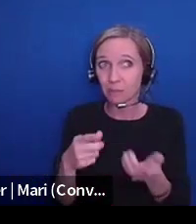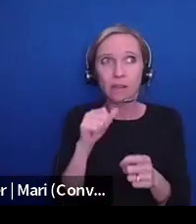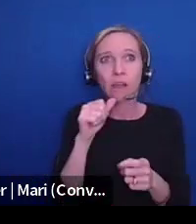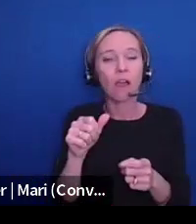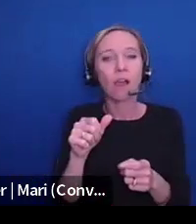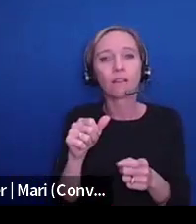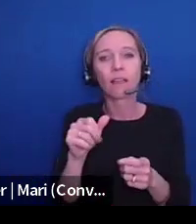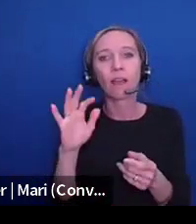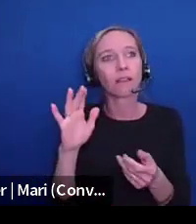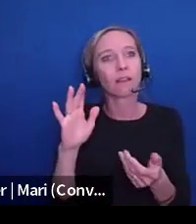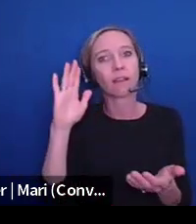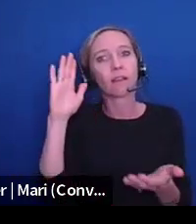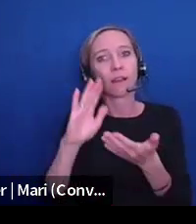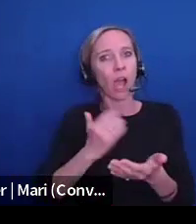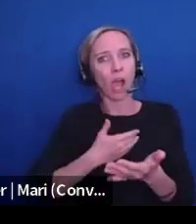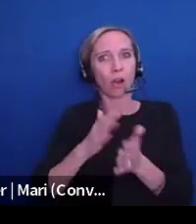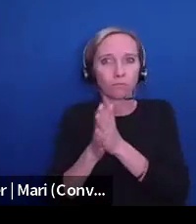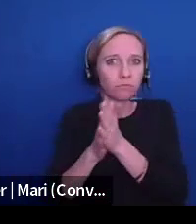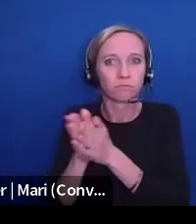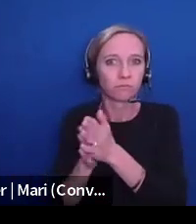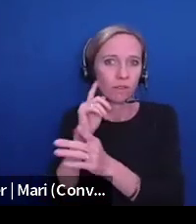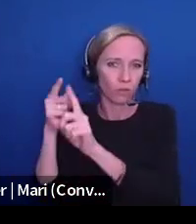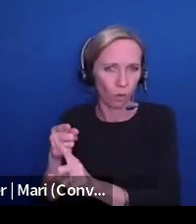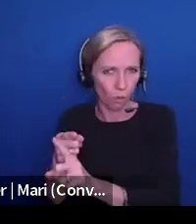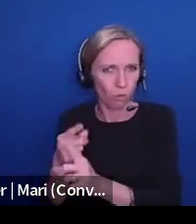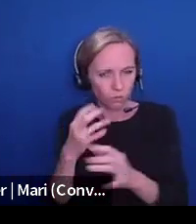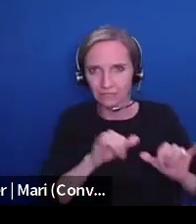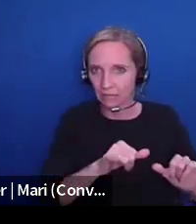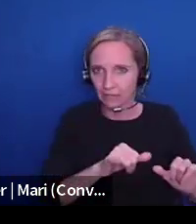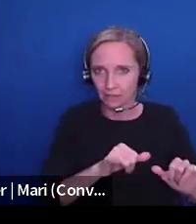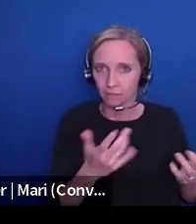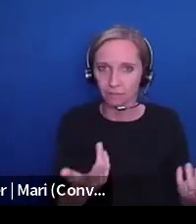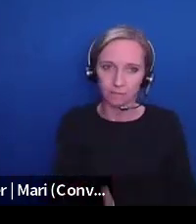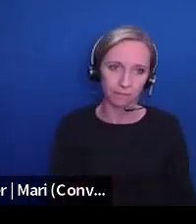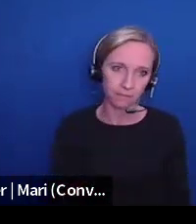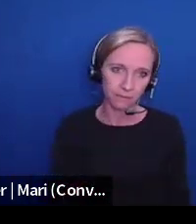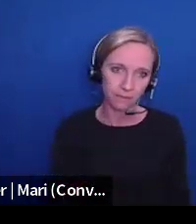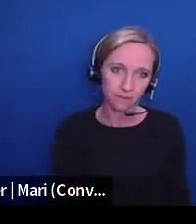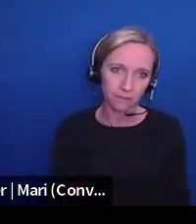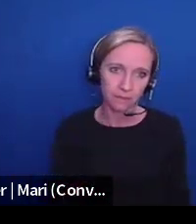in the boldness of us pursuing our goals, which still remain the same.